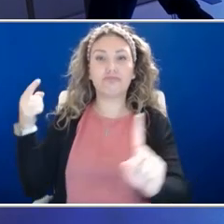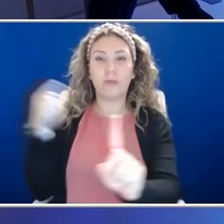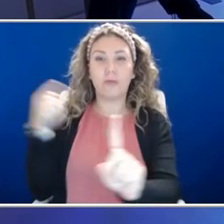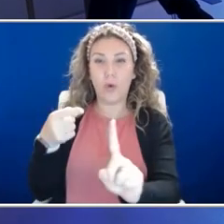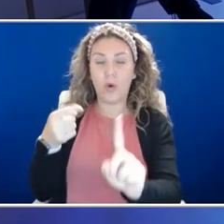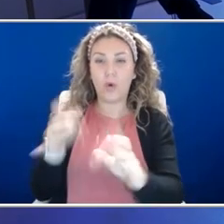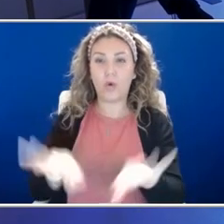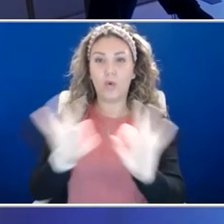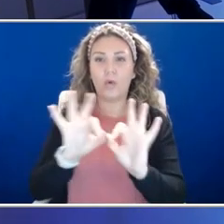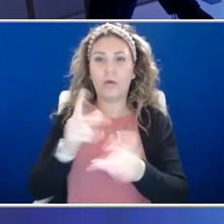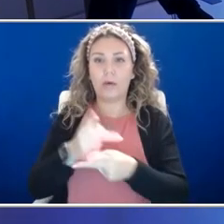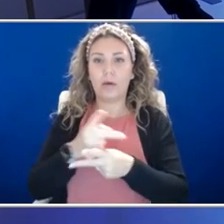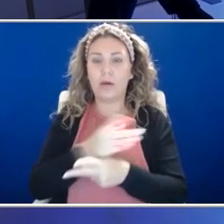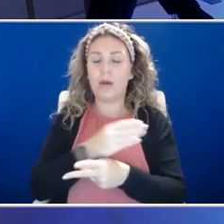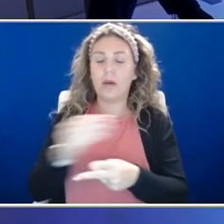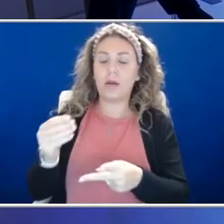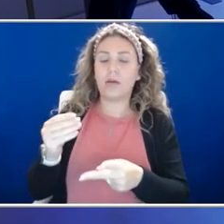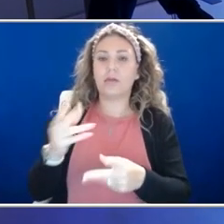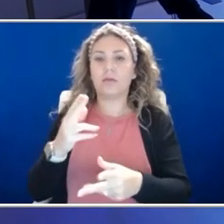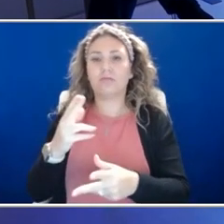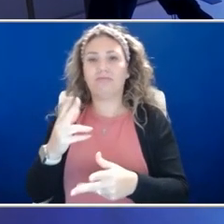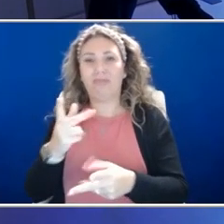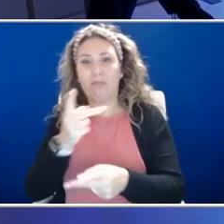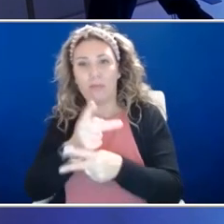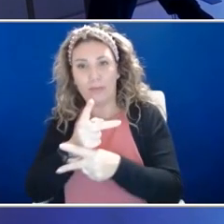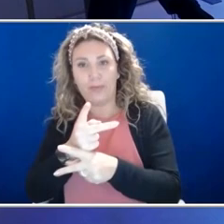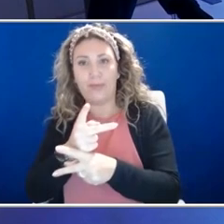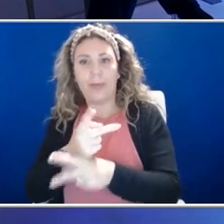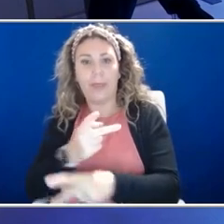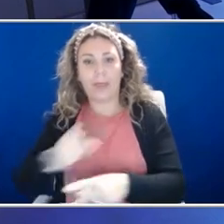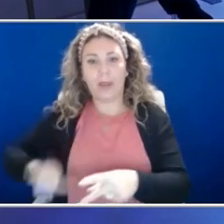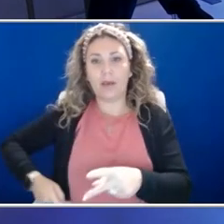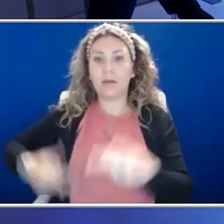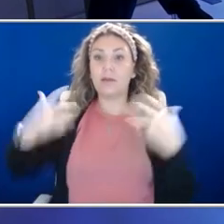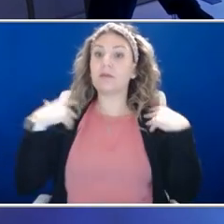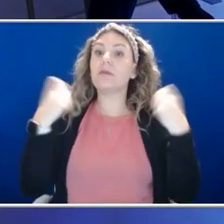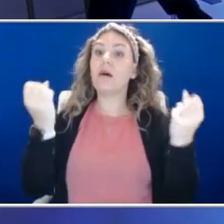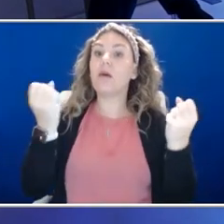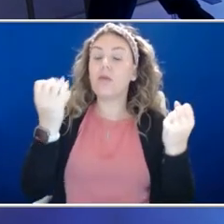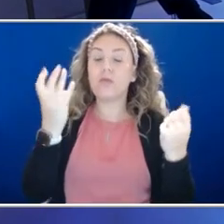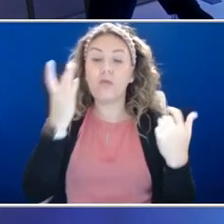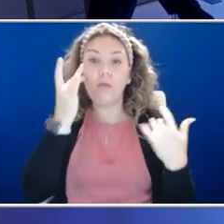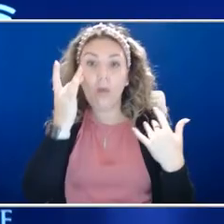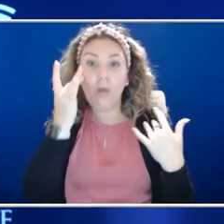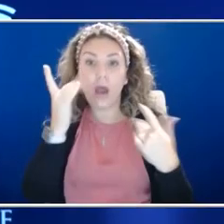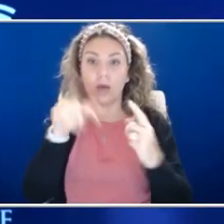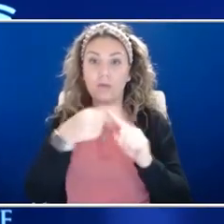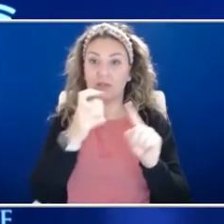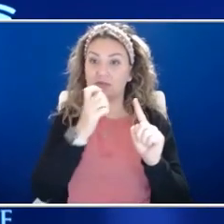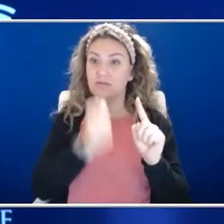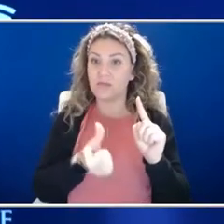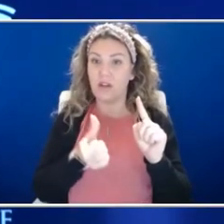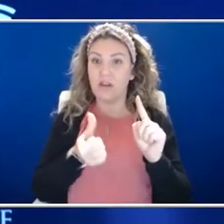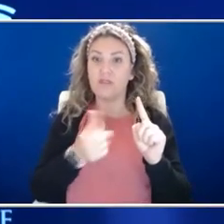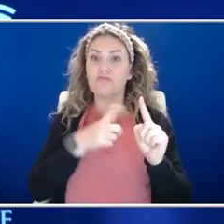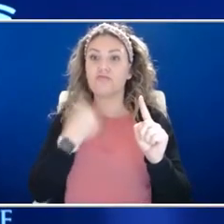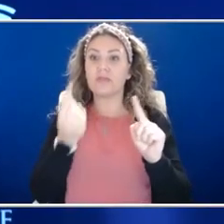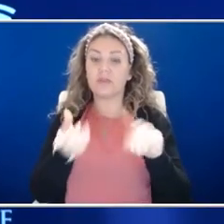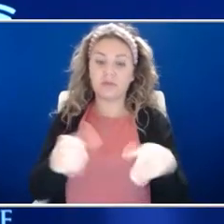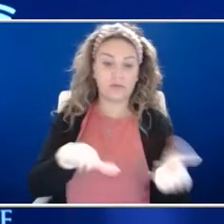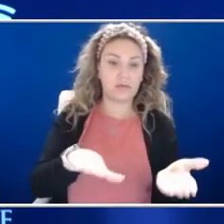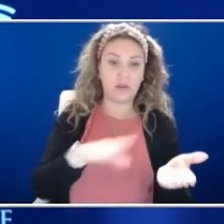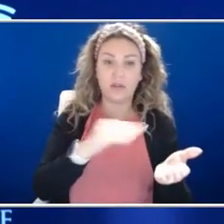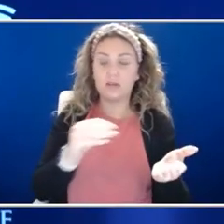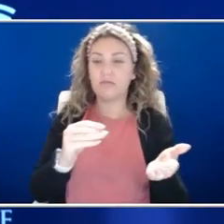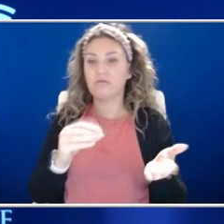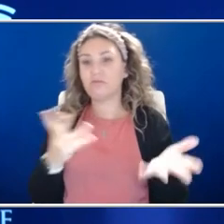now, is to make sure we keep the kidneys healthy, because we know that when we don't, the risk of death and the risk of bad outcomes or